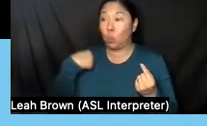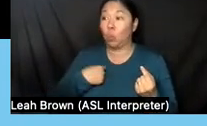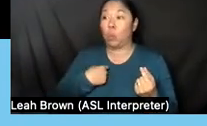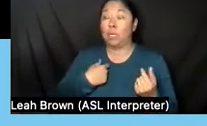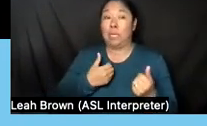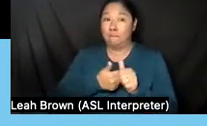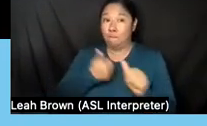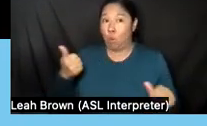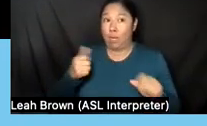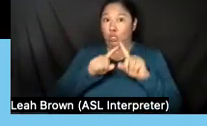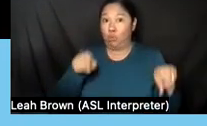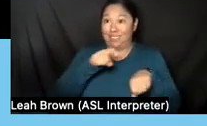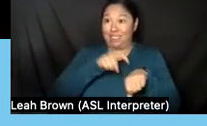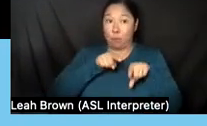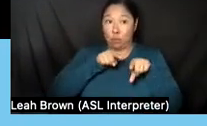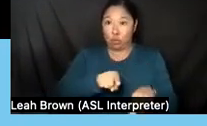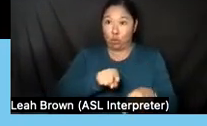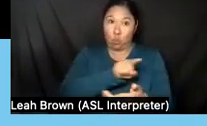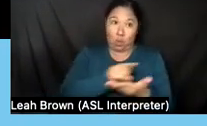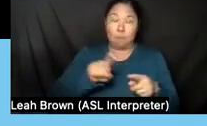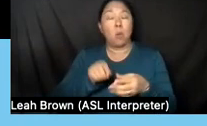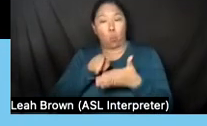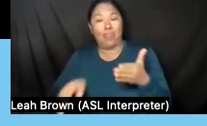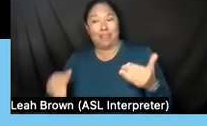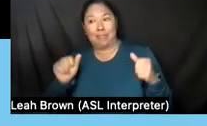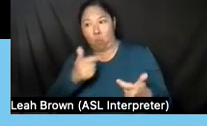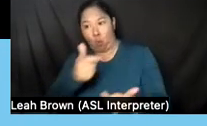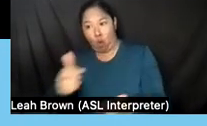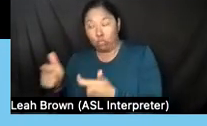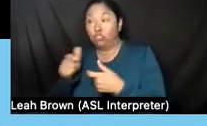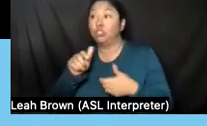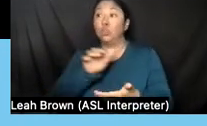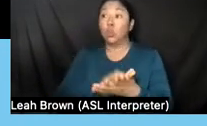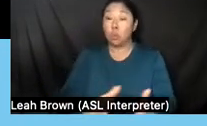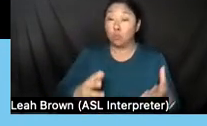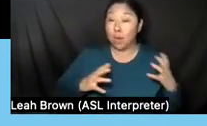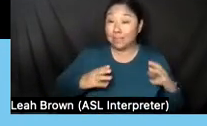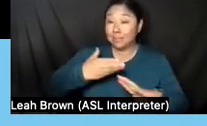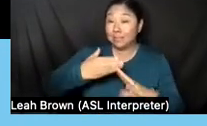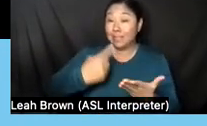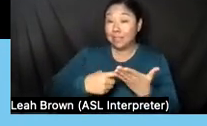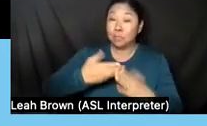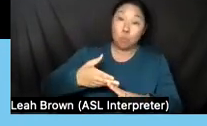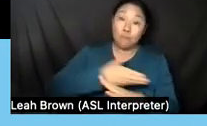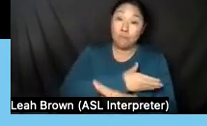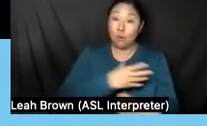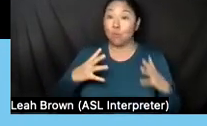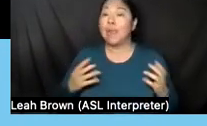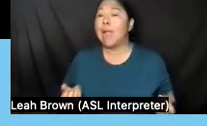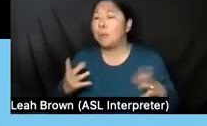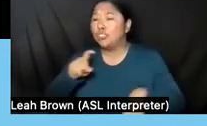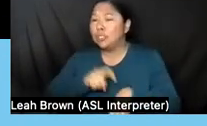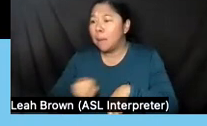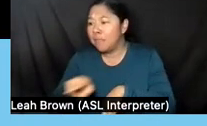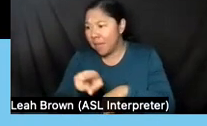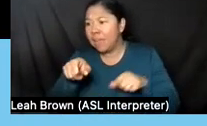school week, but on the weekends they have screen time. During school breaks, that's something we discuss before going into the break. How much time do they have on an